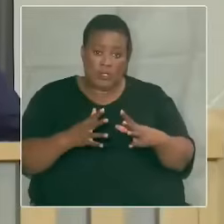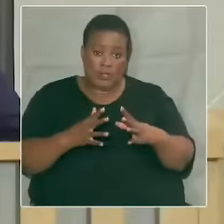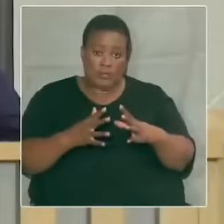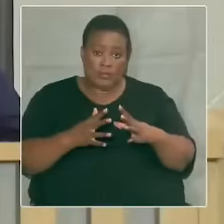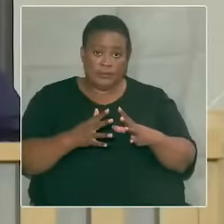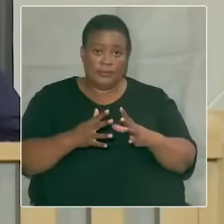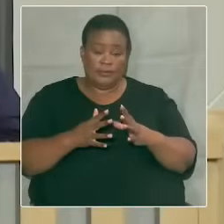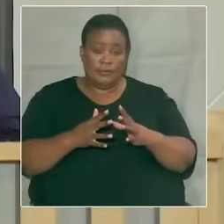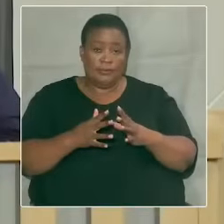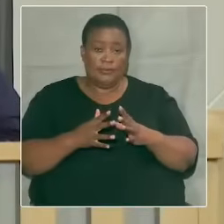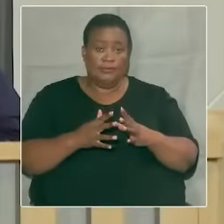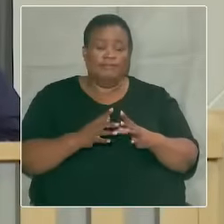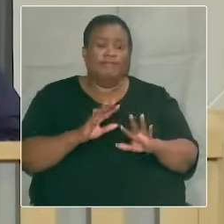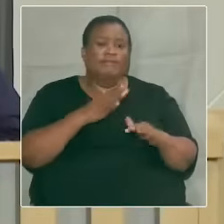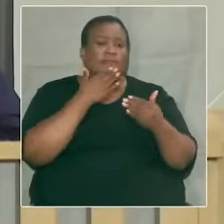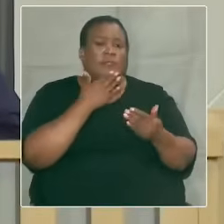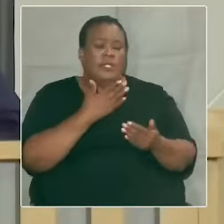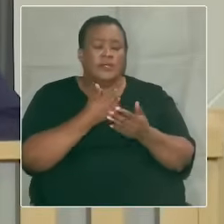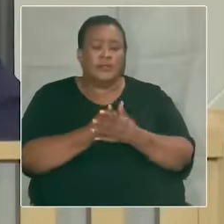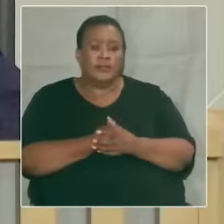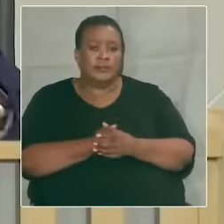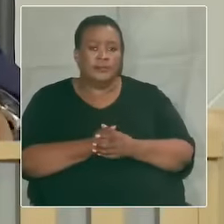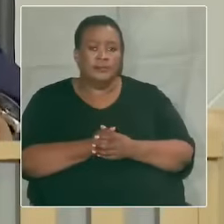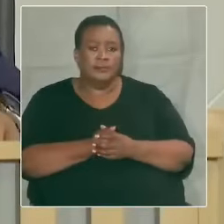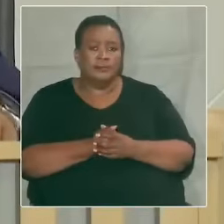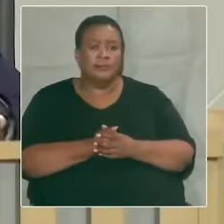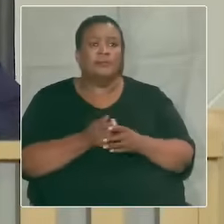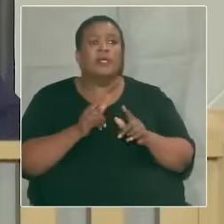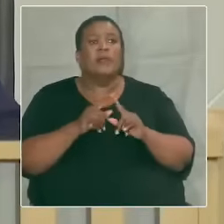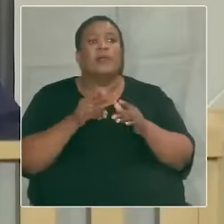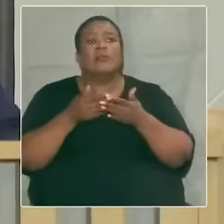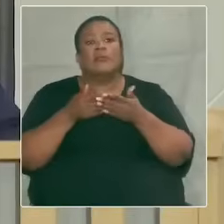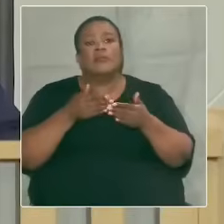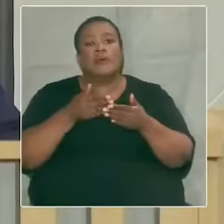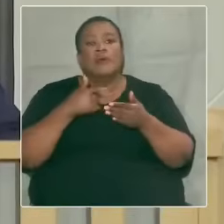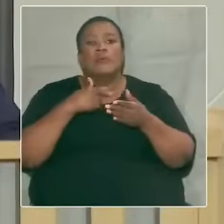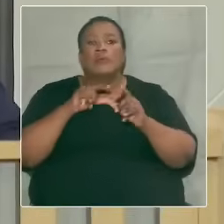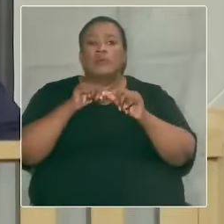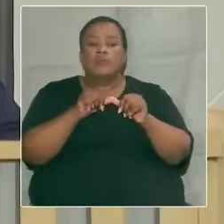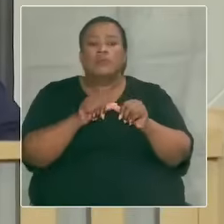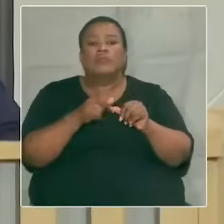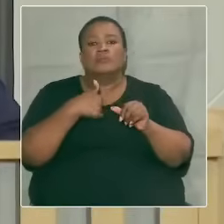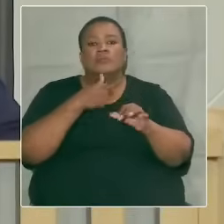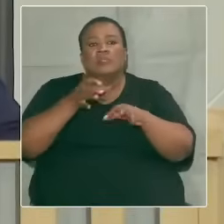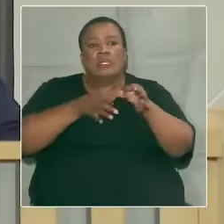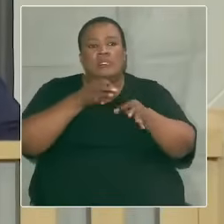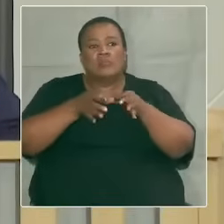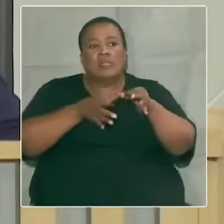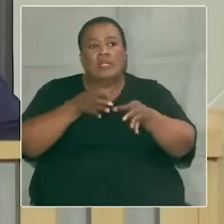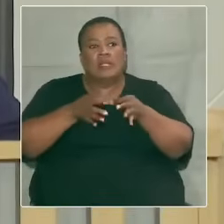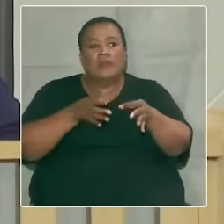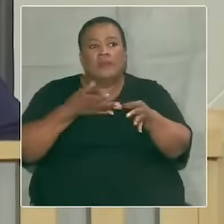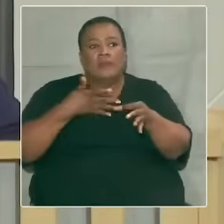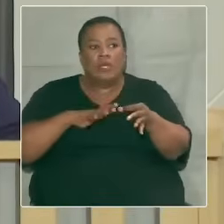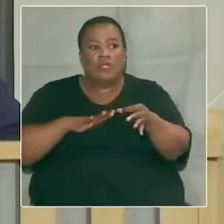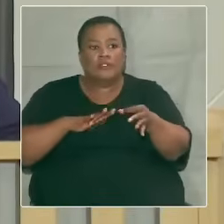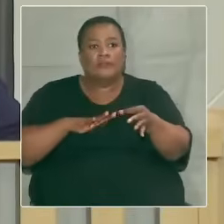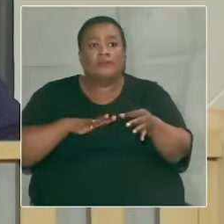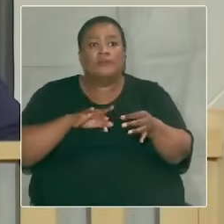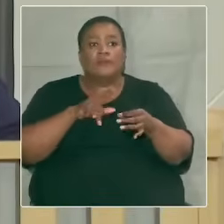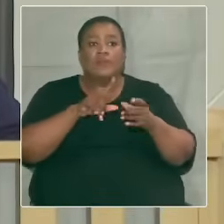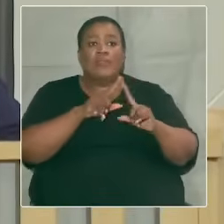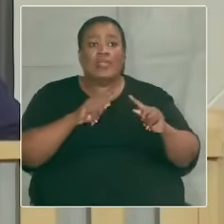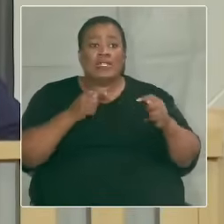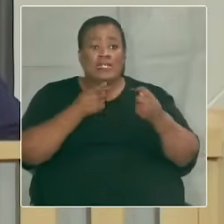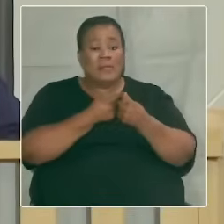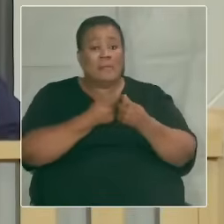Thanks, Commissioner. Maybe before I move there, let me just also explain that the team's mandate